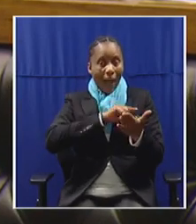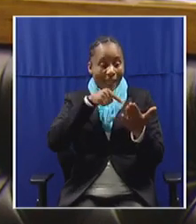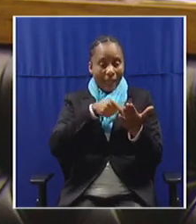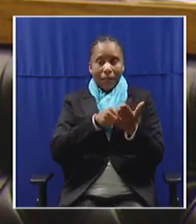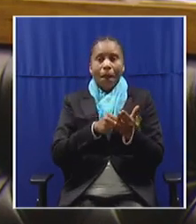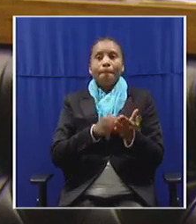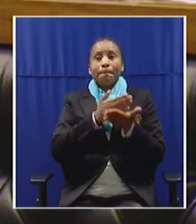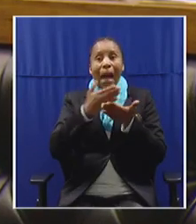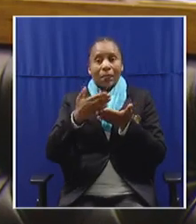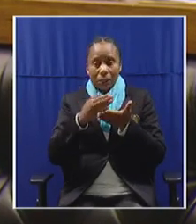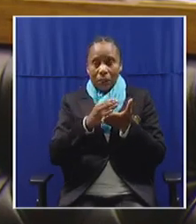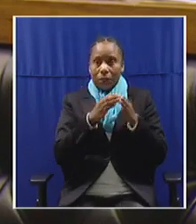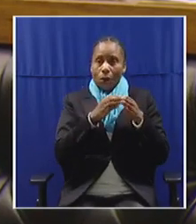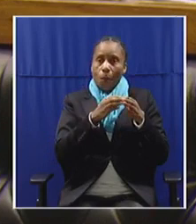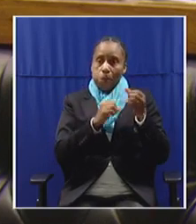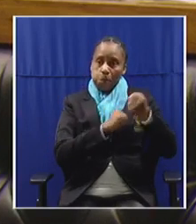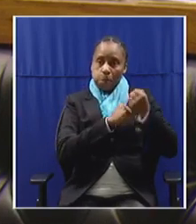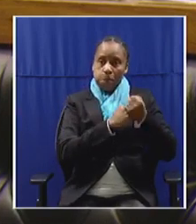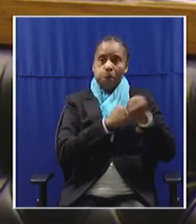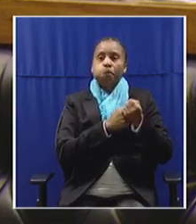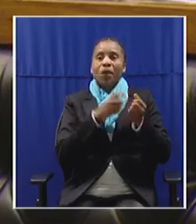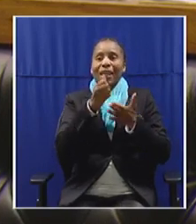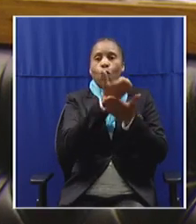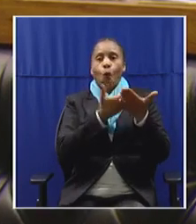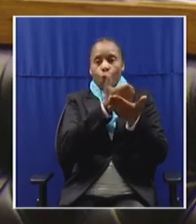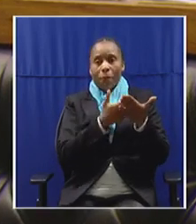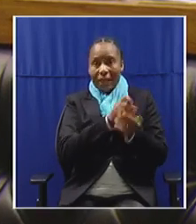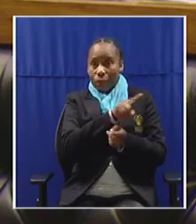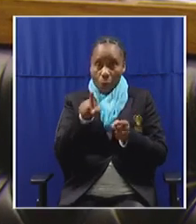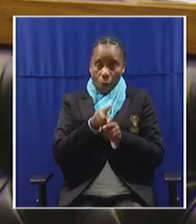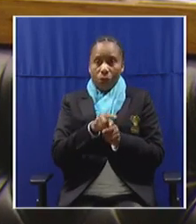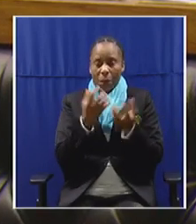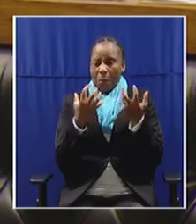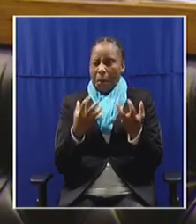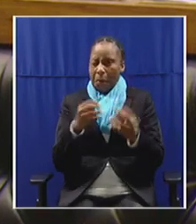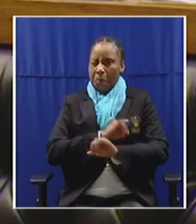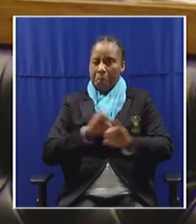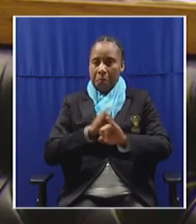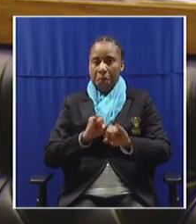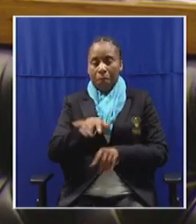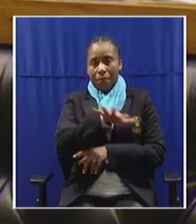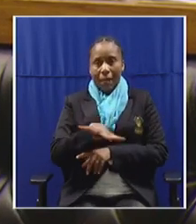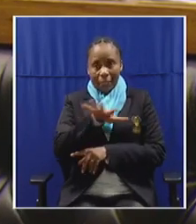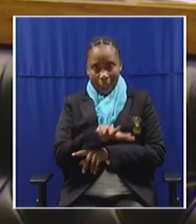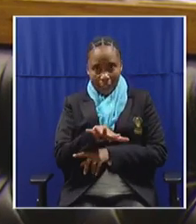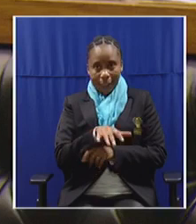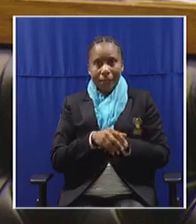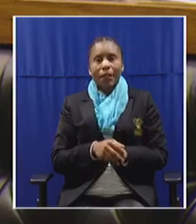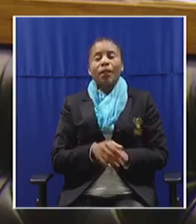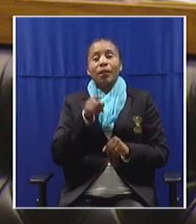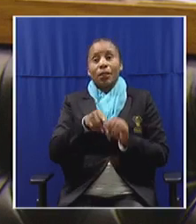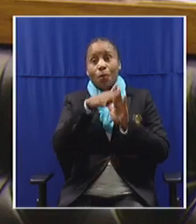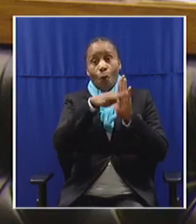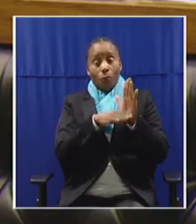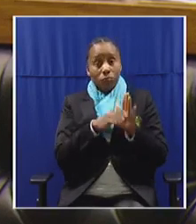prospects in those poverty-stricken areas. Alongside public employment programs,